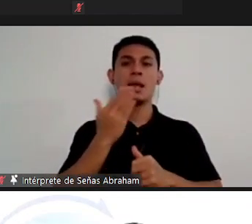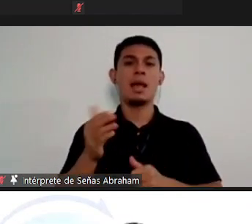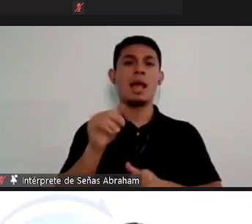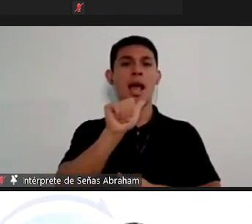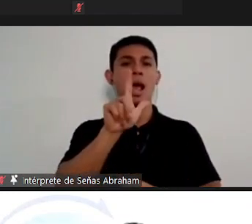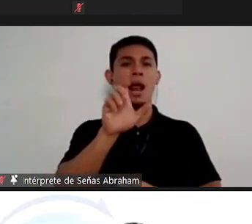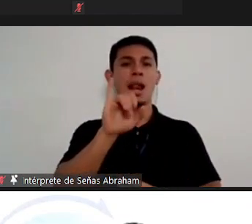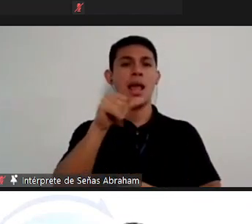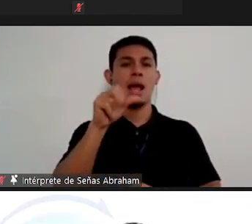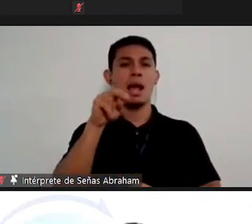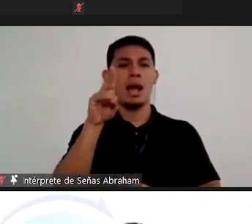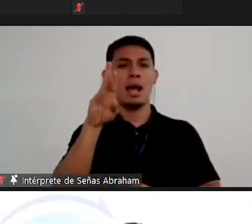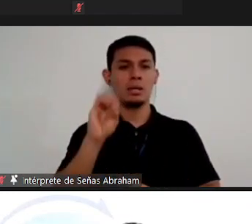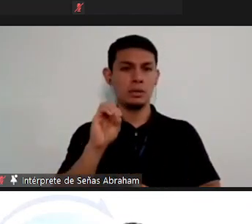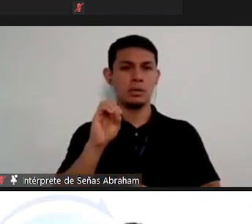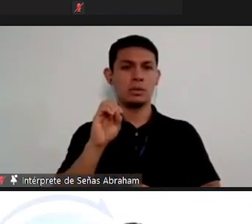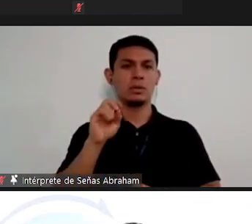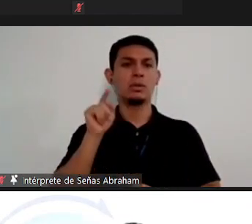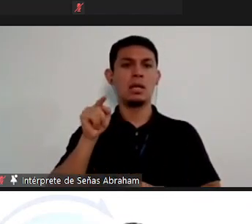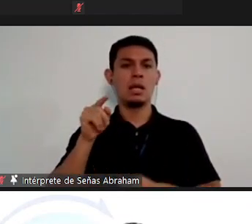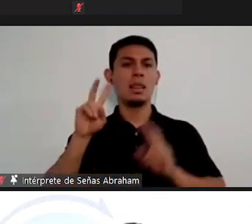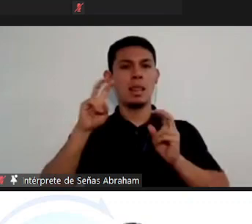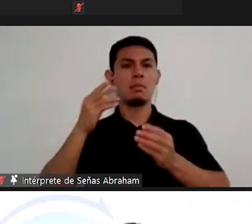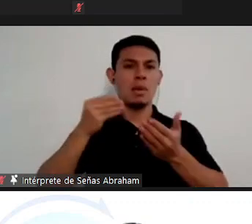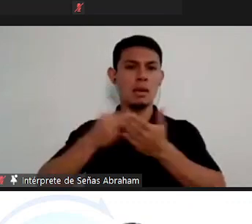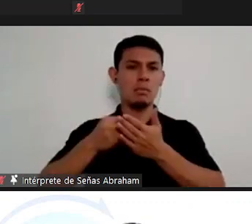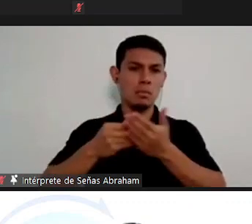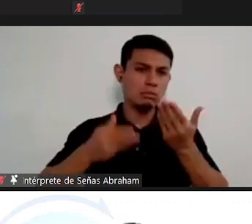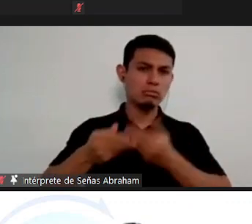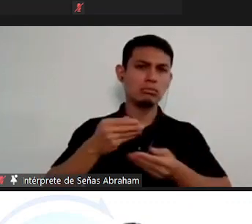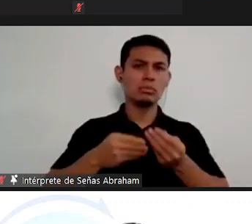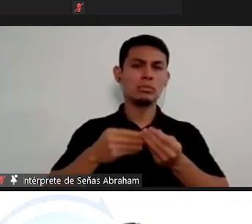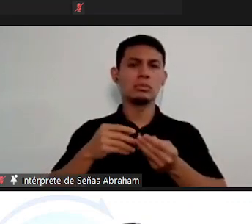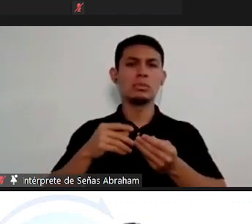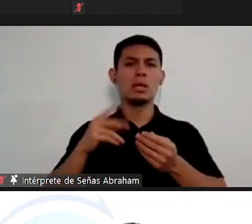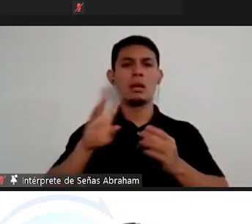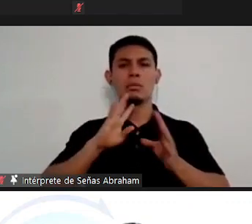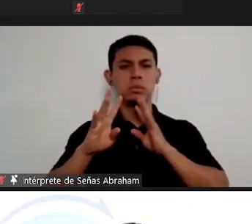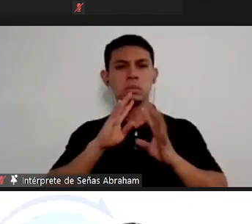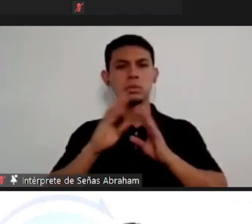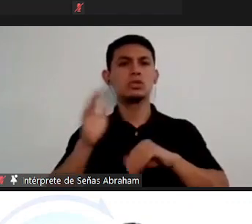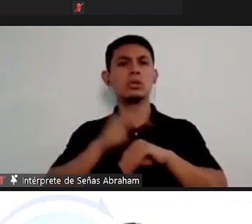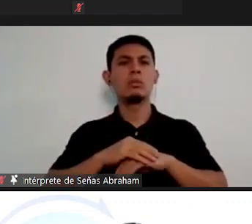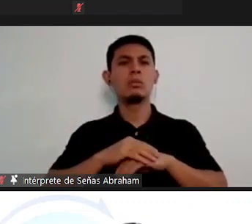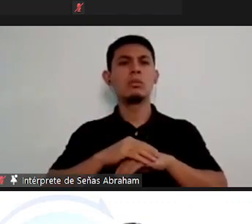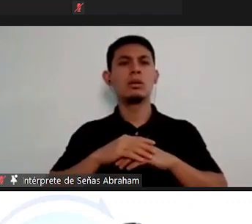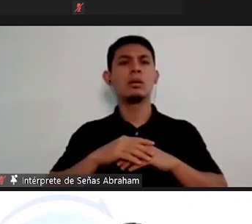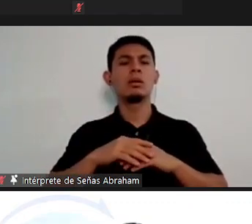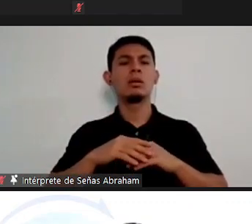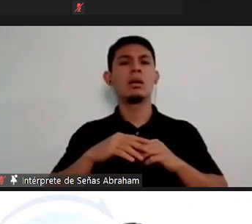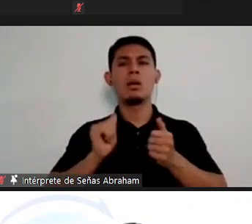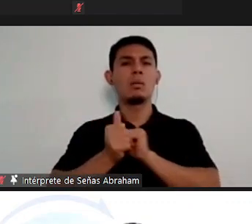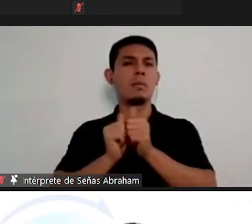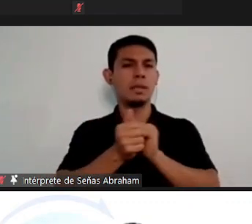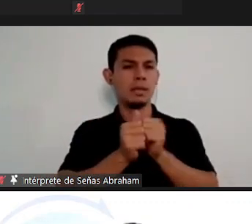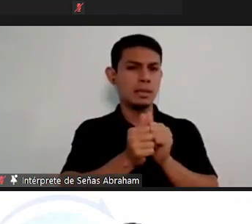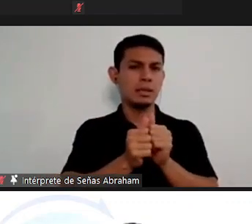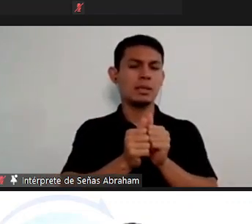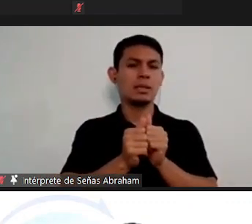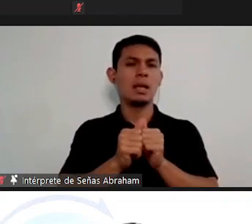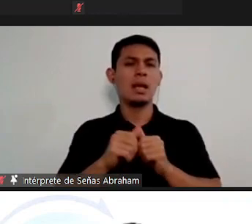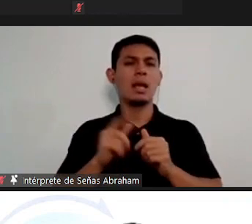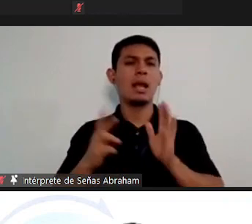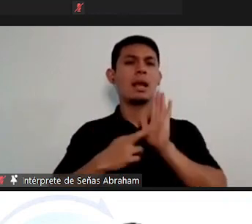we have now alejandro prieto from pro inversion to tell us on the ikea for the